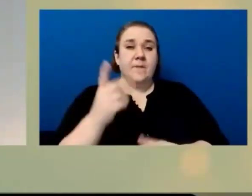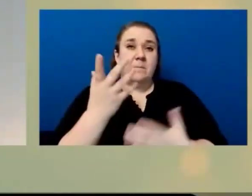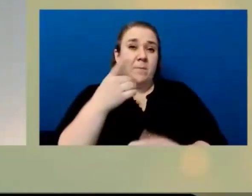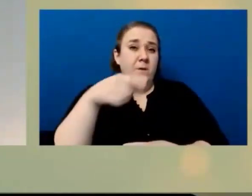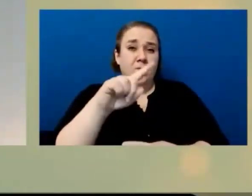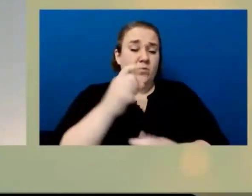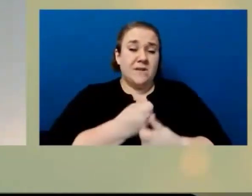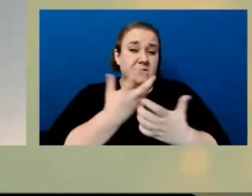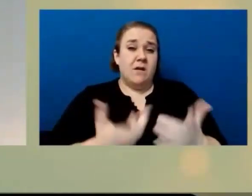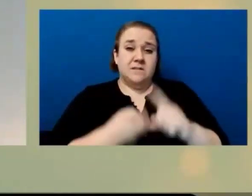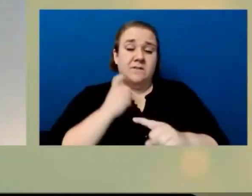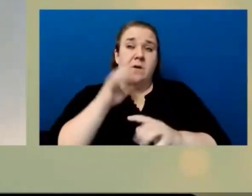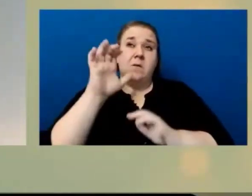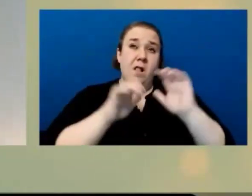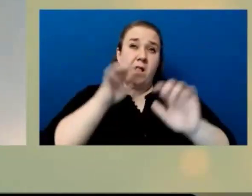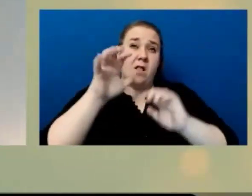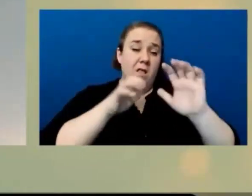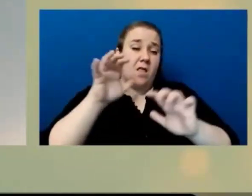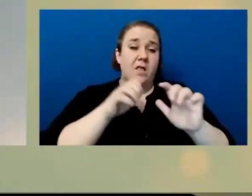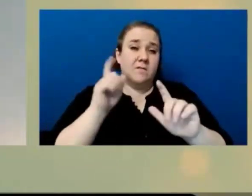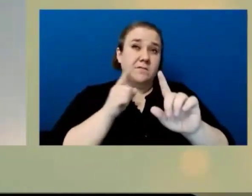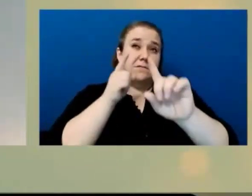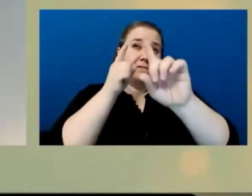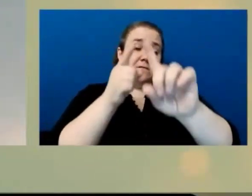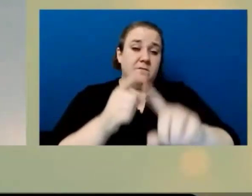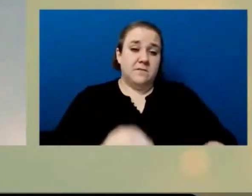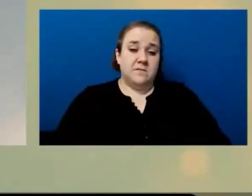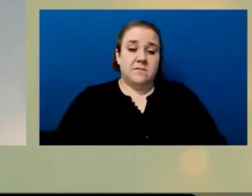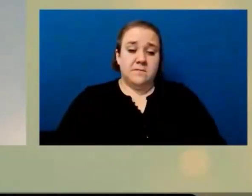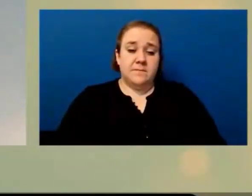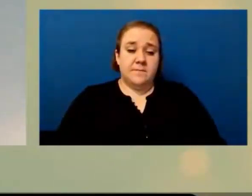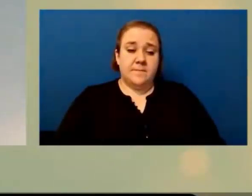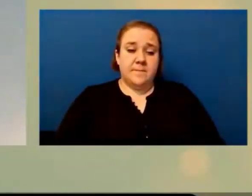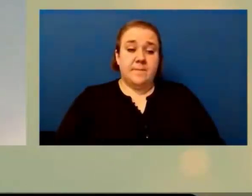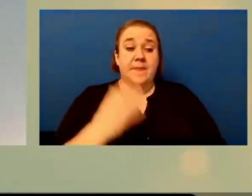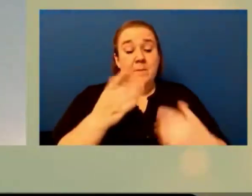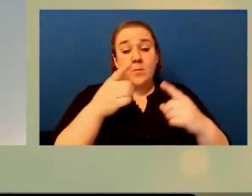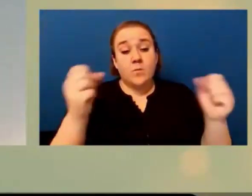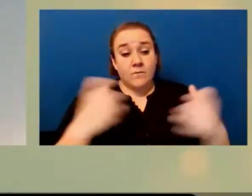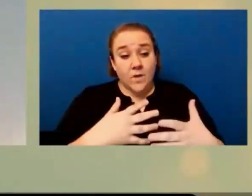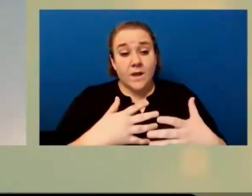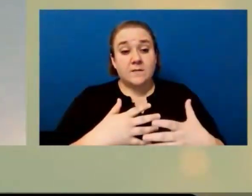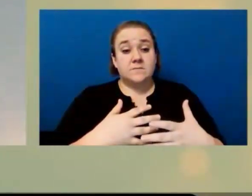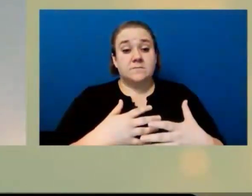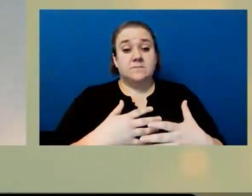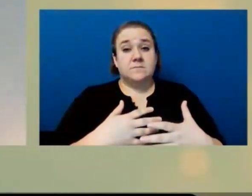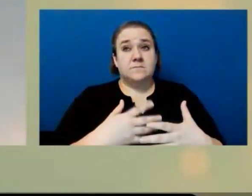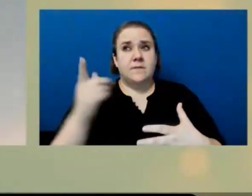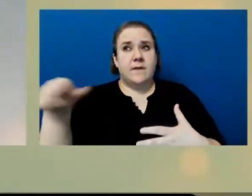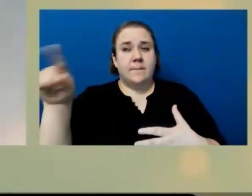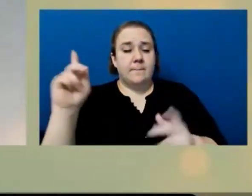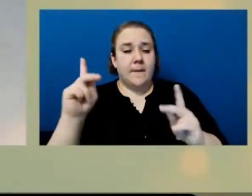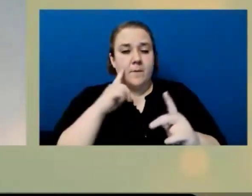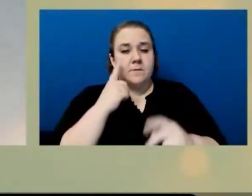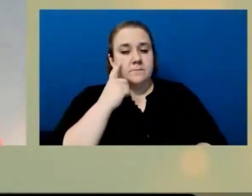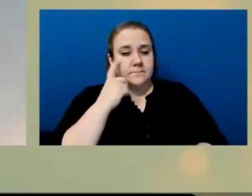or your people, that they know you haven't got it all right yet. That there's still some greed in you, or some